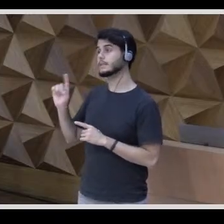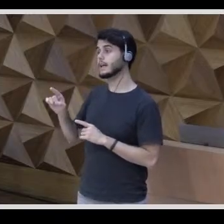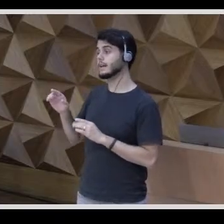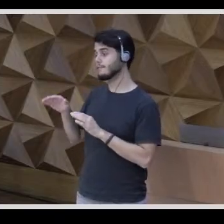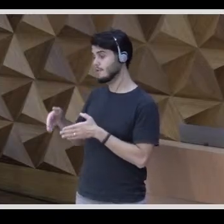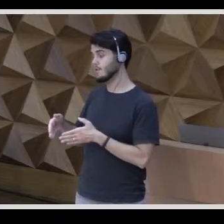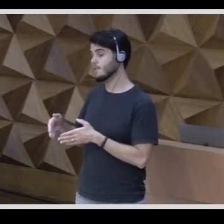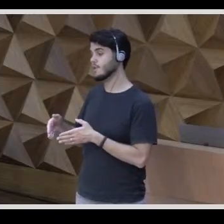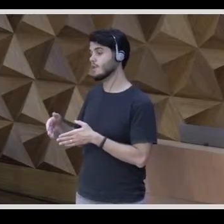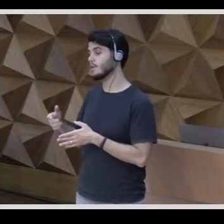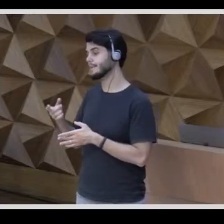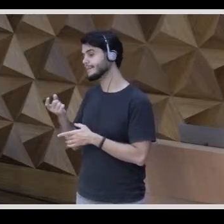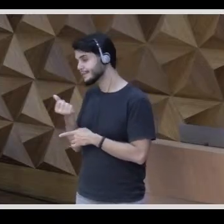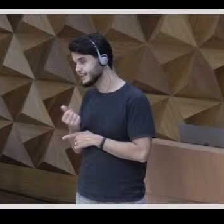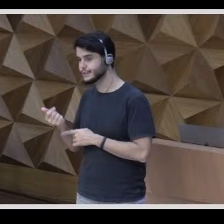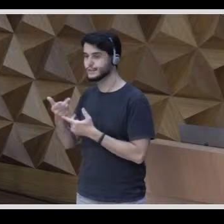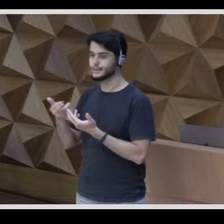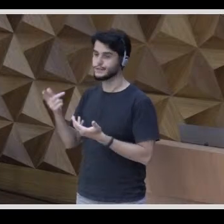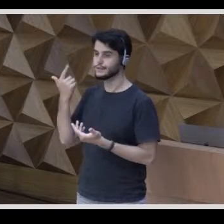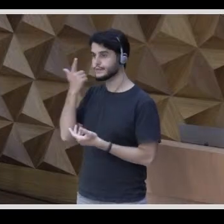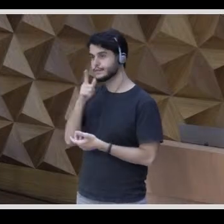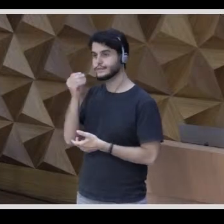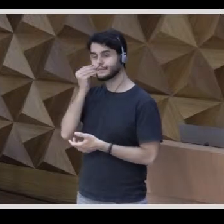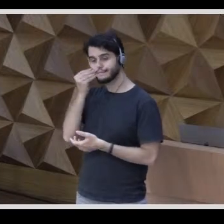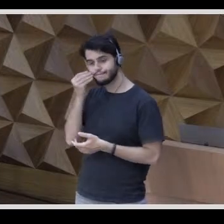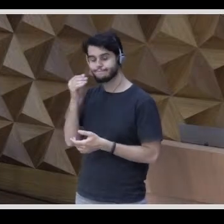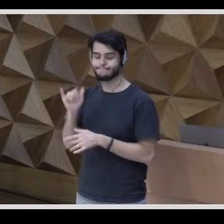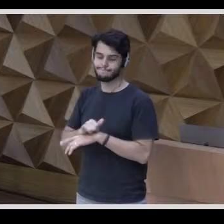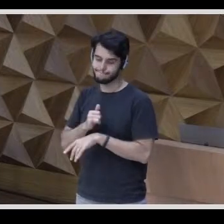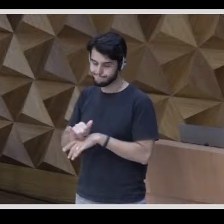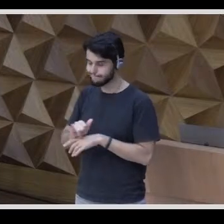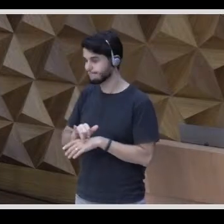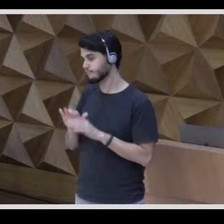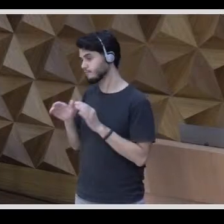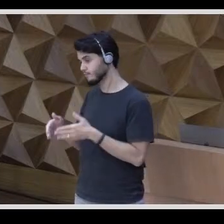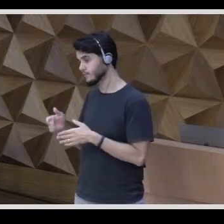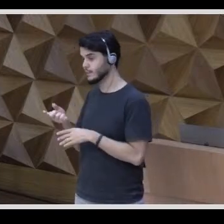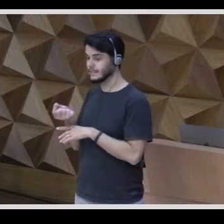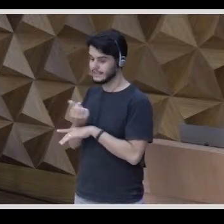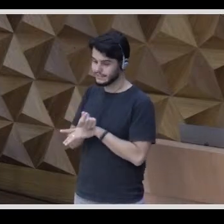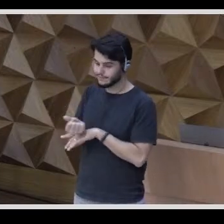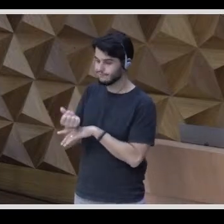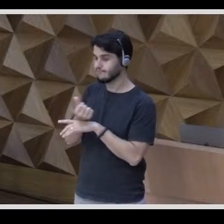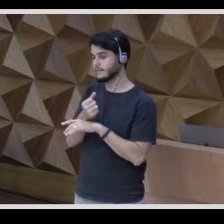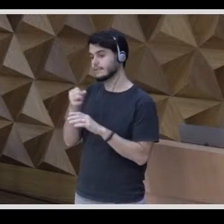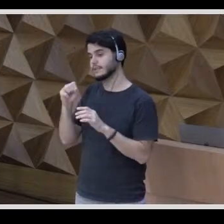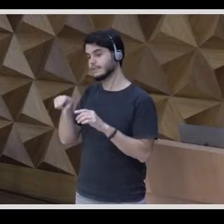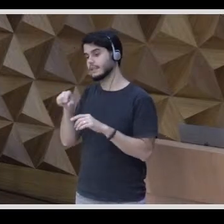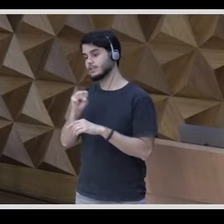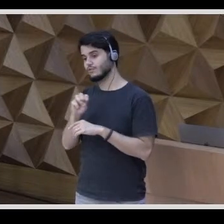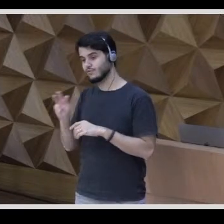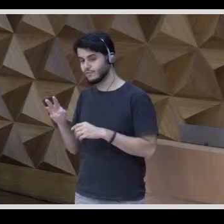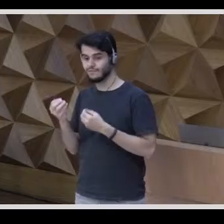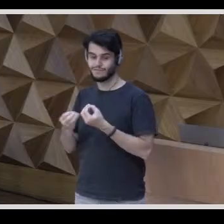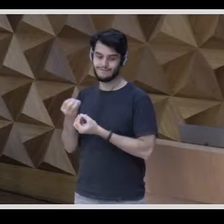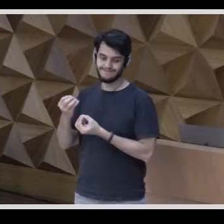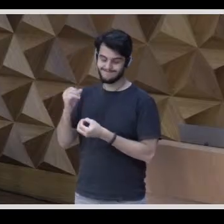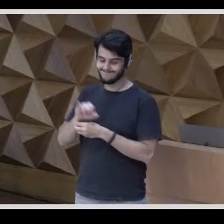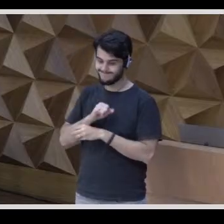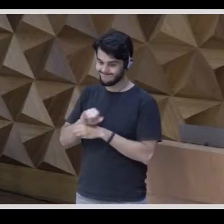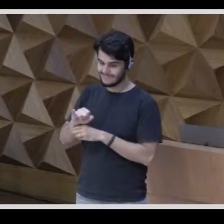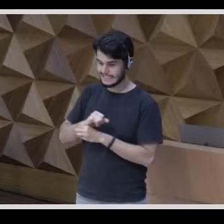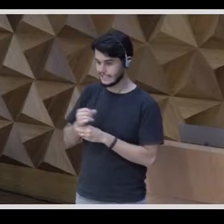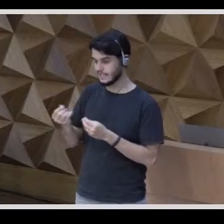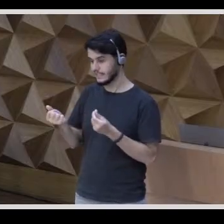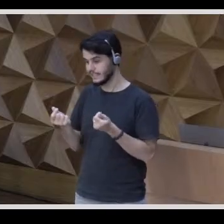what they care about is the cost of the software and the license that they can have. So we're always facing those kind of challenges.